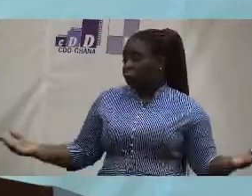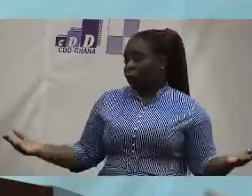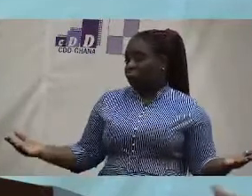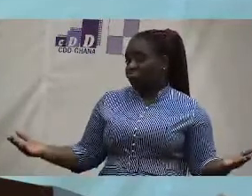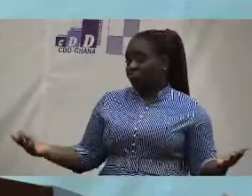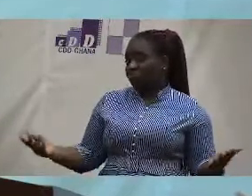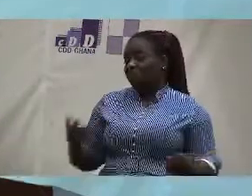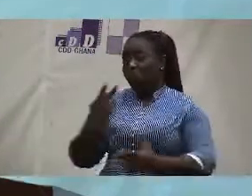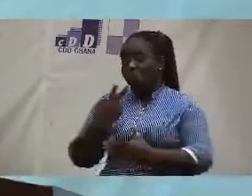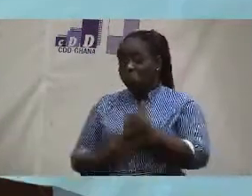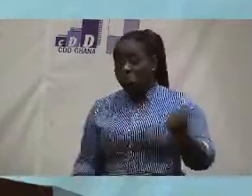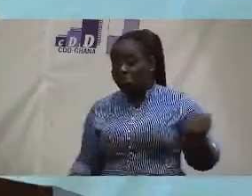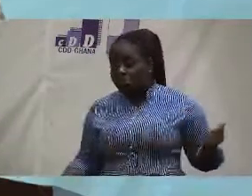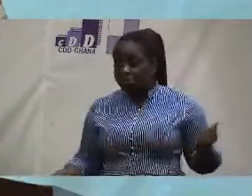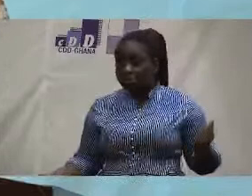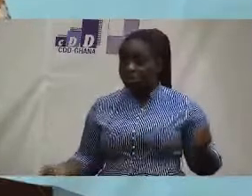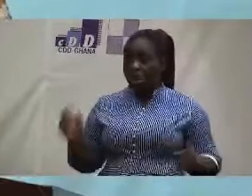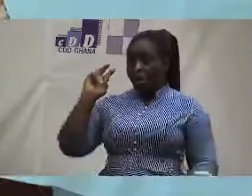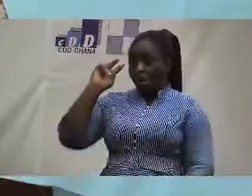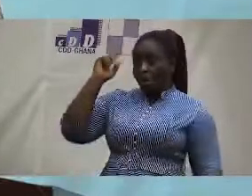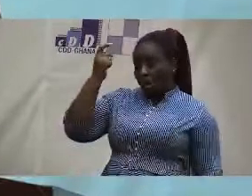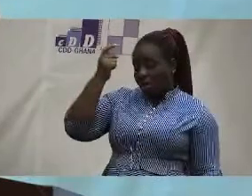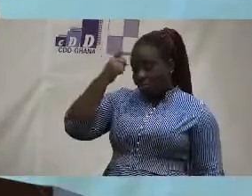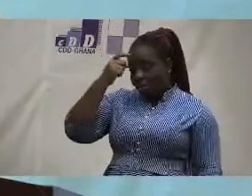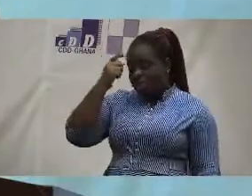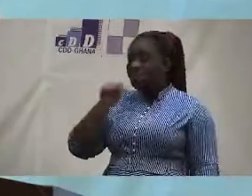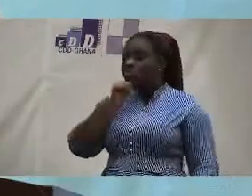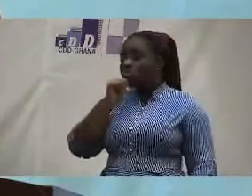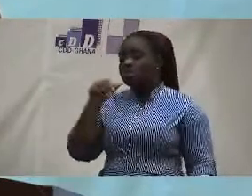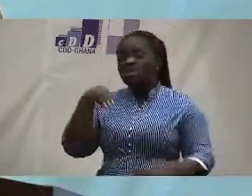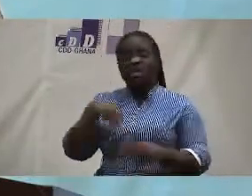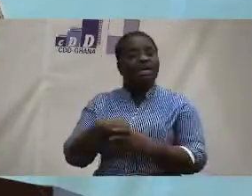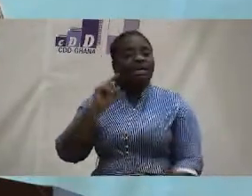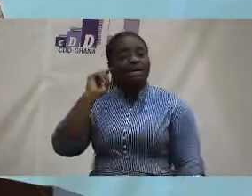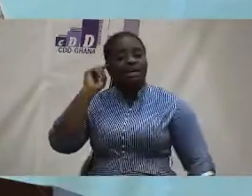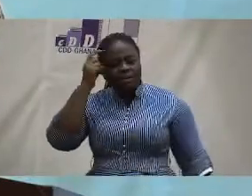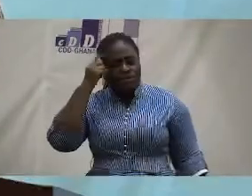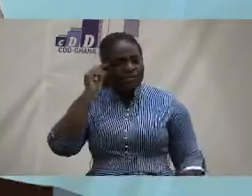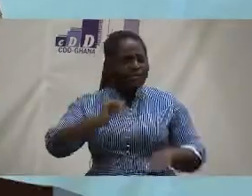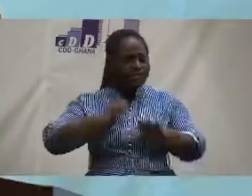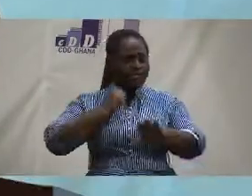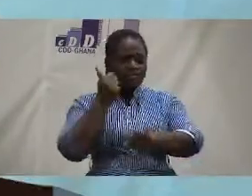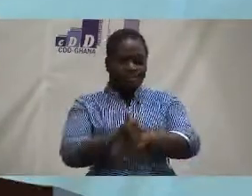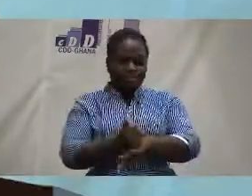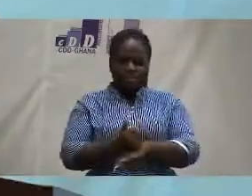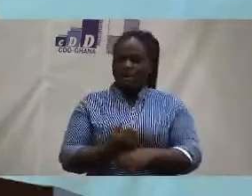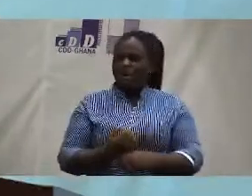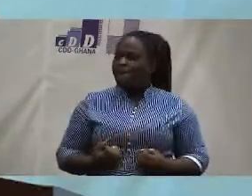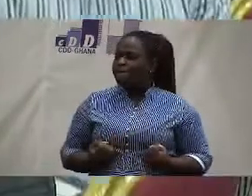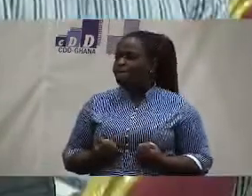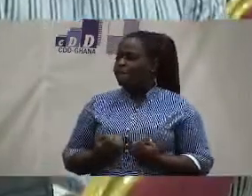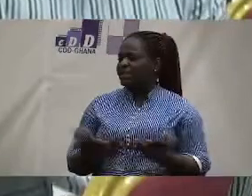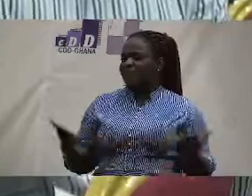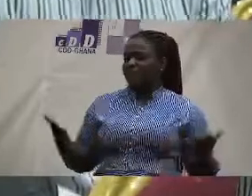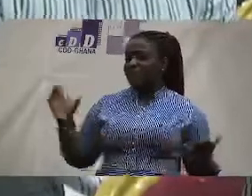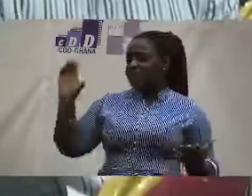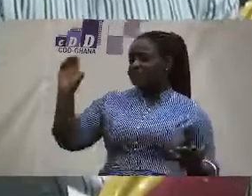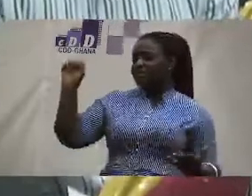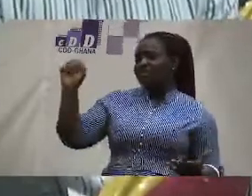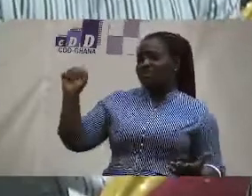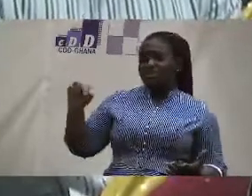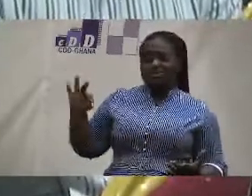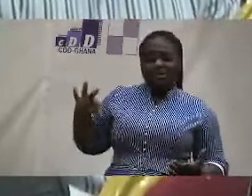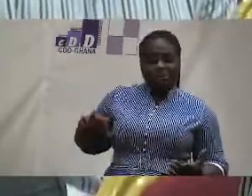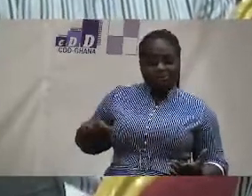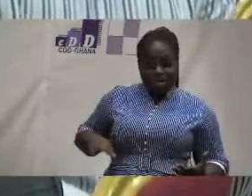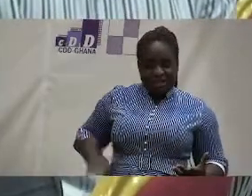both opposition and ruling party are establishing a lot of dubious alliances with CSOs to